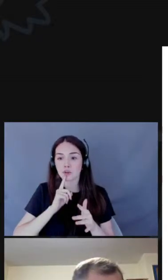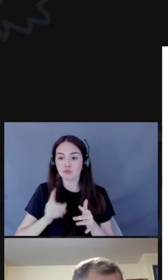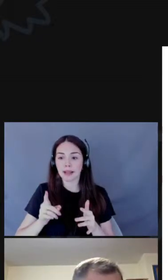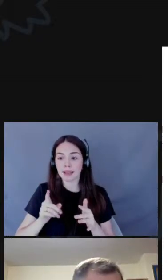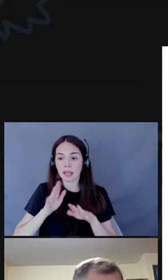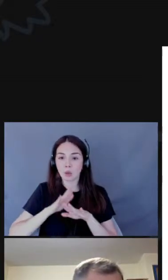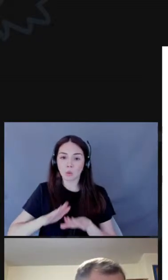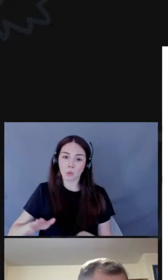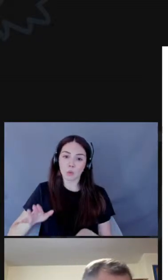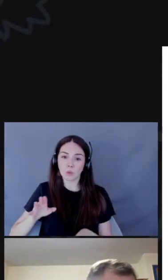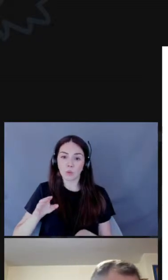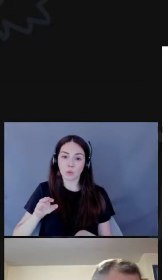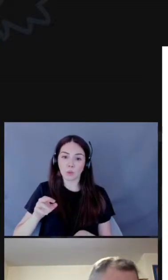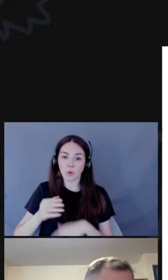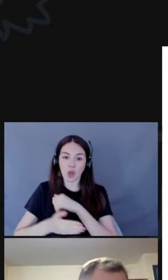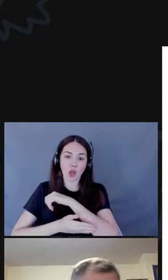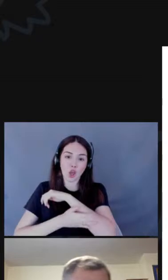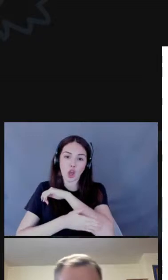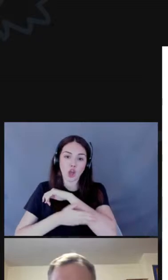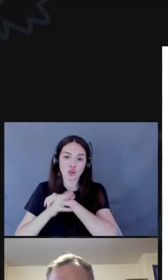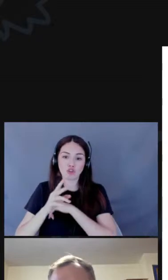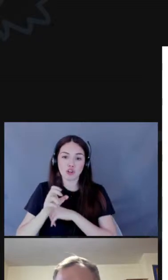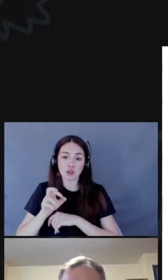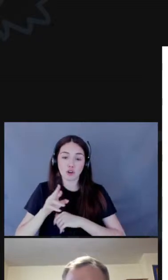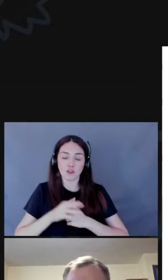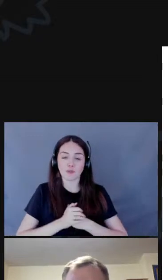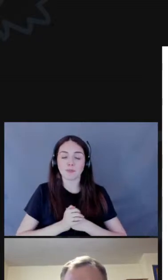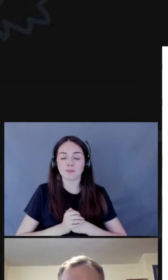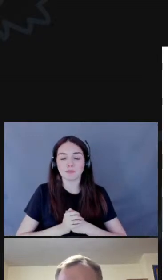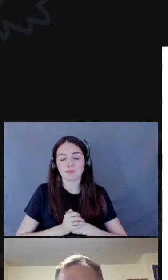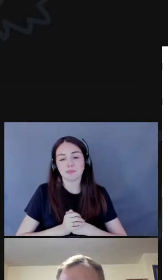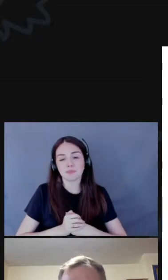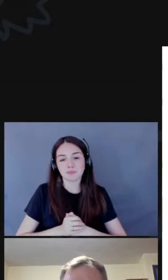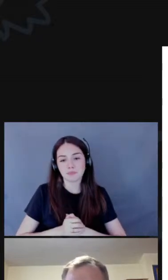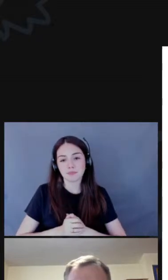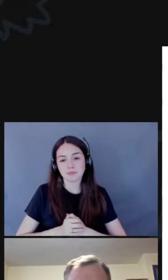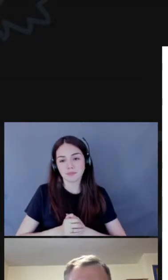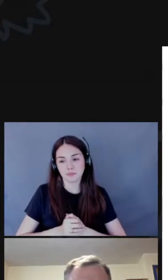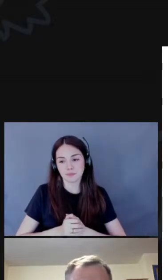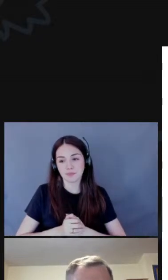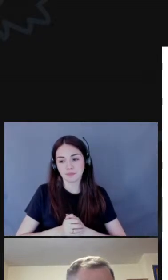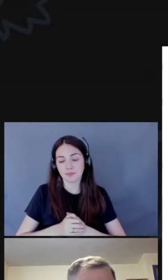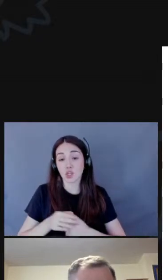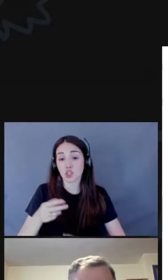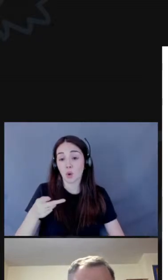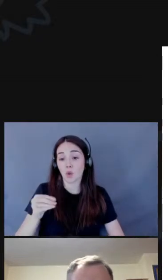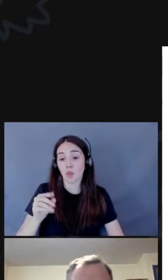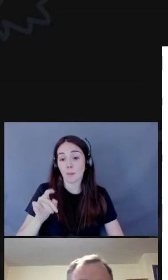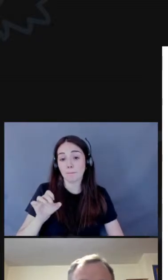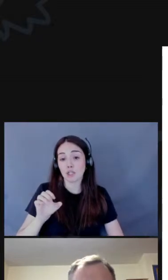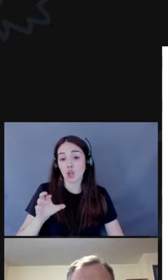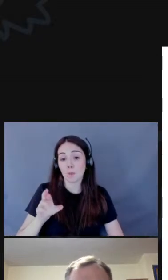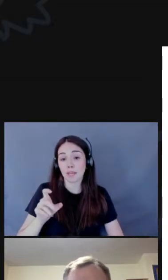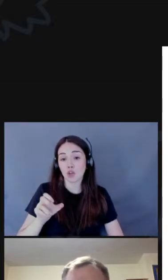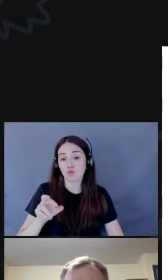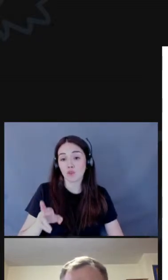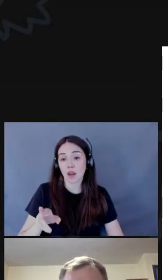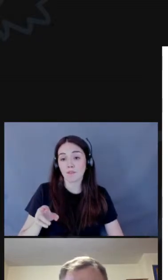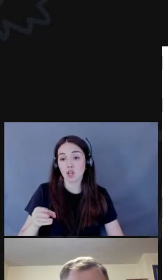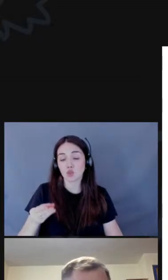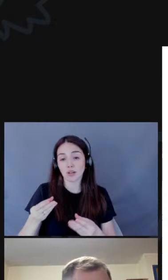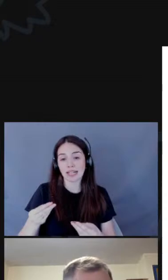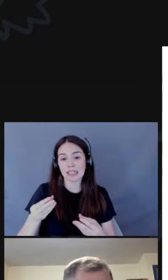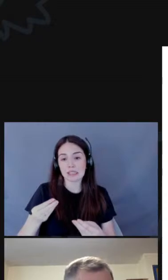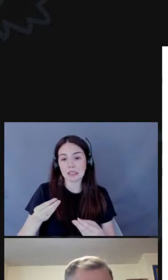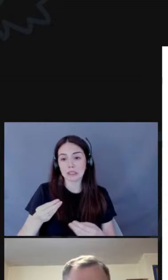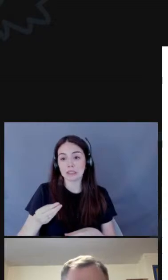rivers. So the Potomac River is kind of fertile ground for